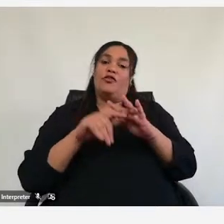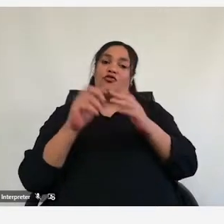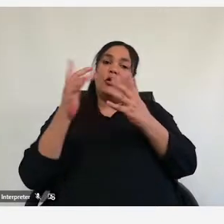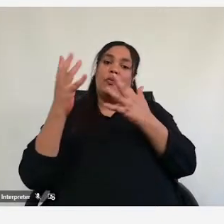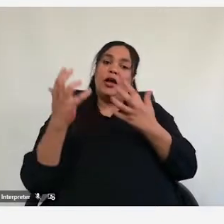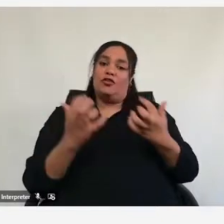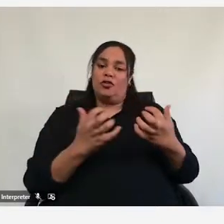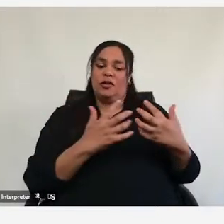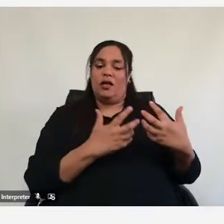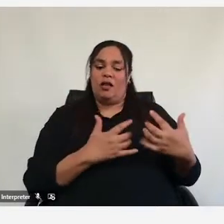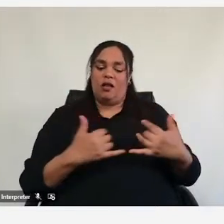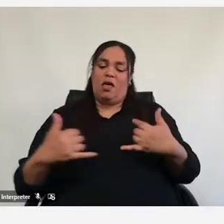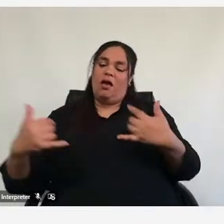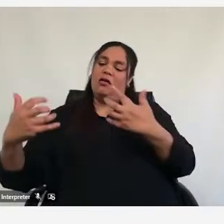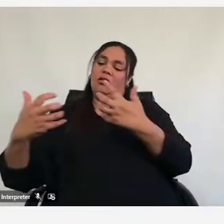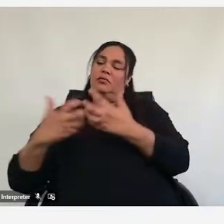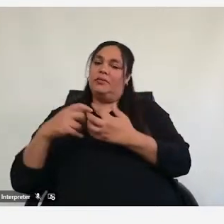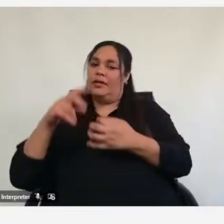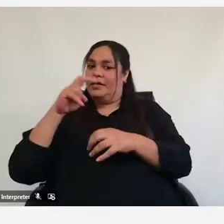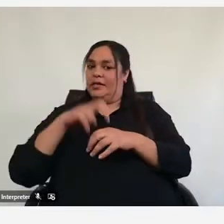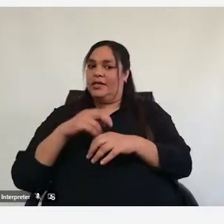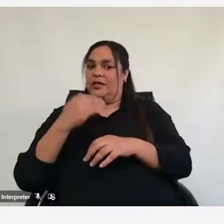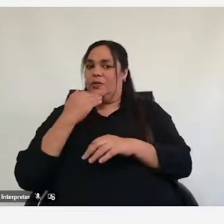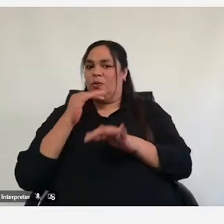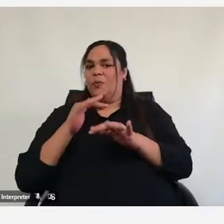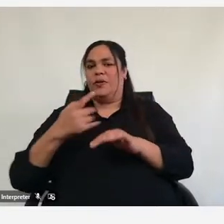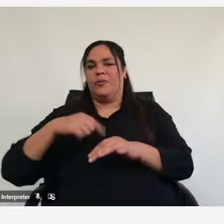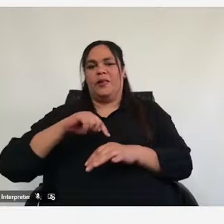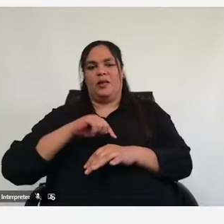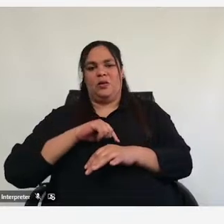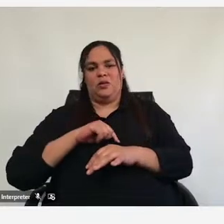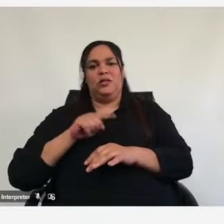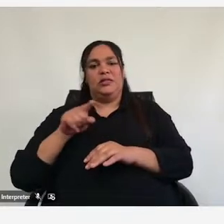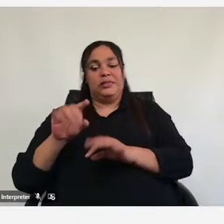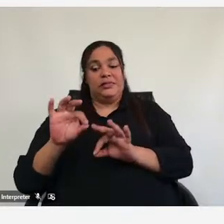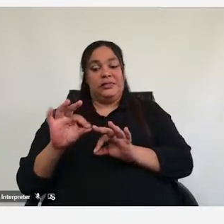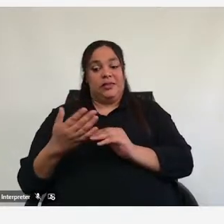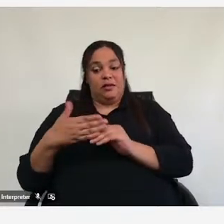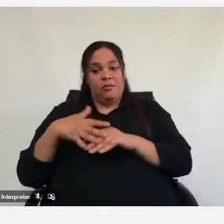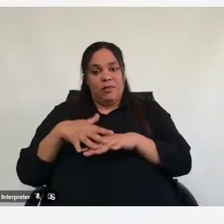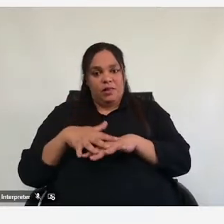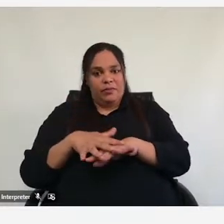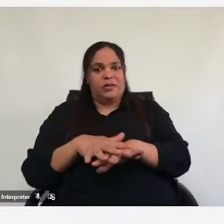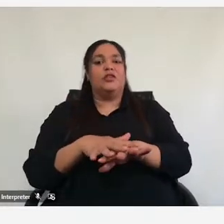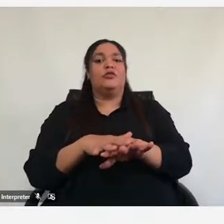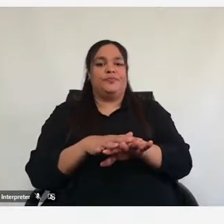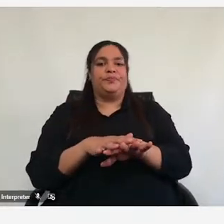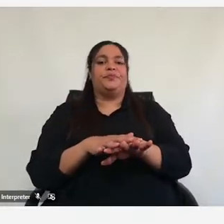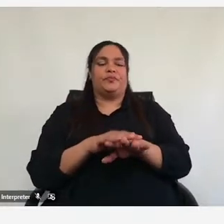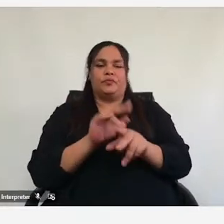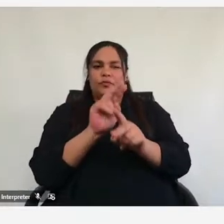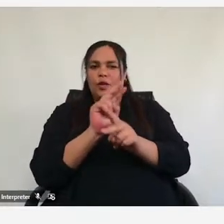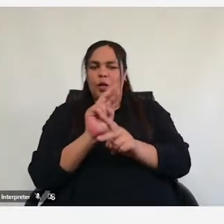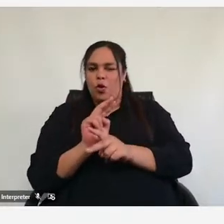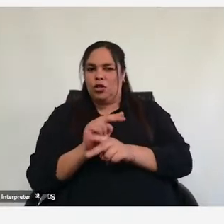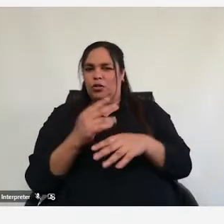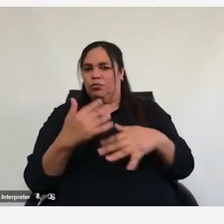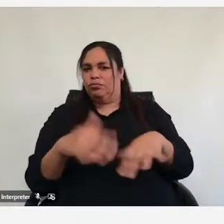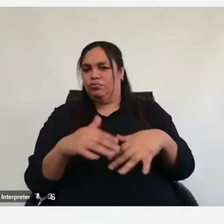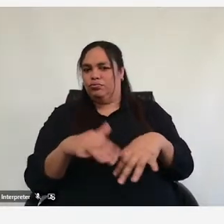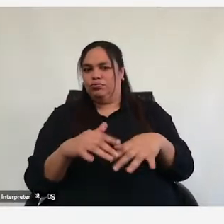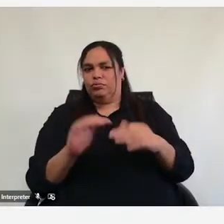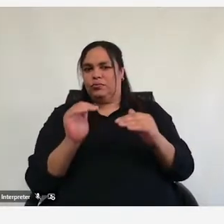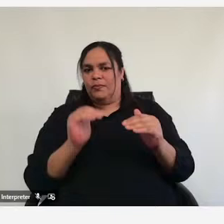aligned with the needs of our citizens, and that its implementation is closely monitored.